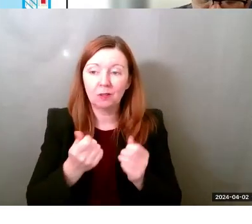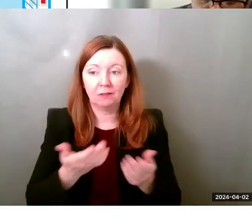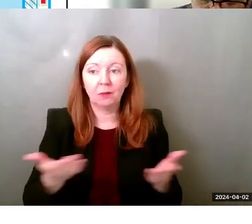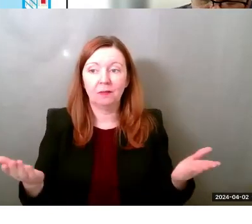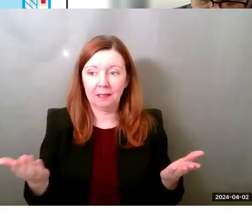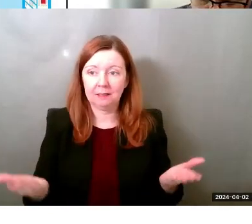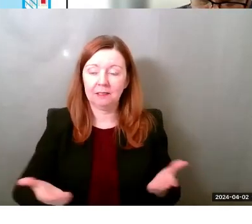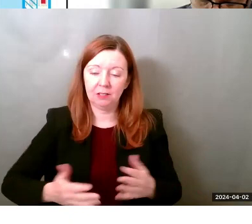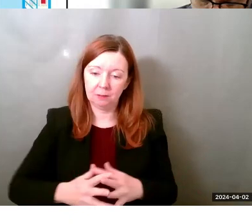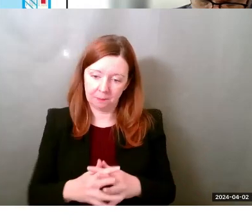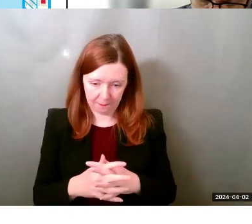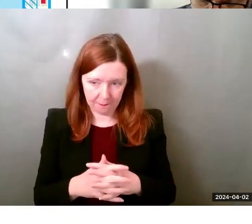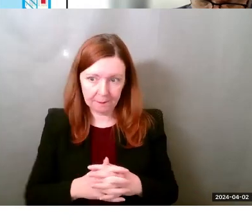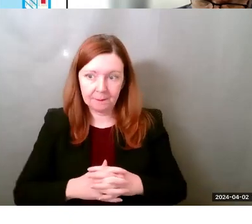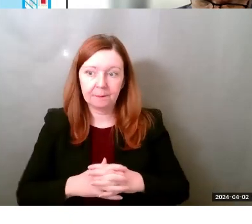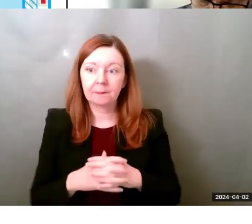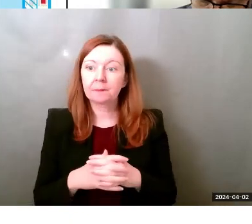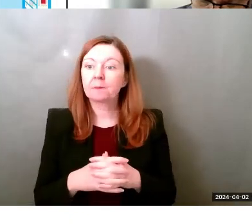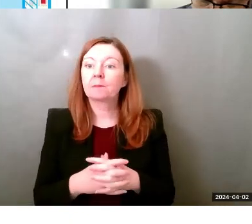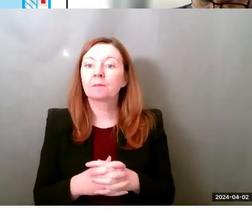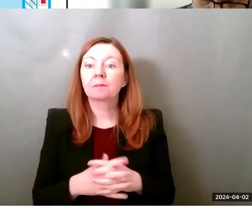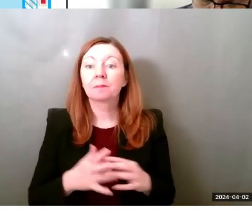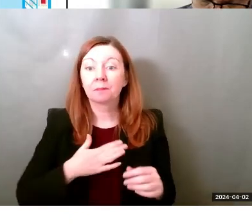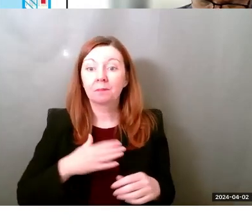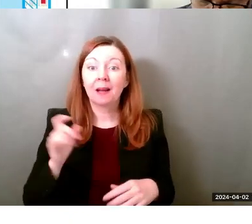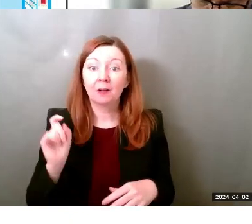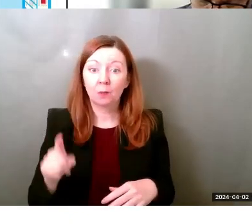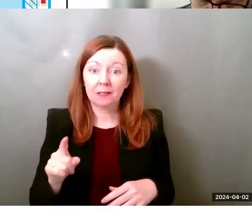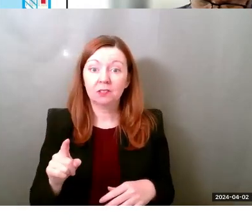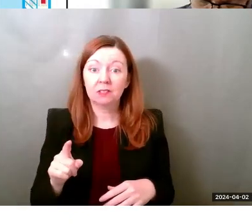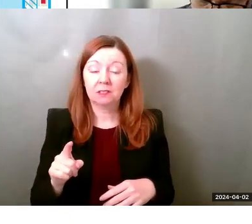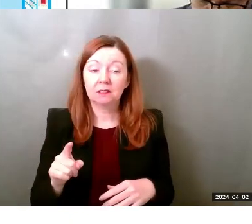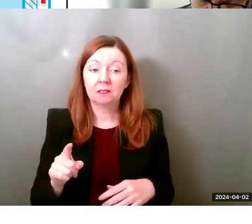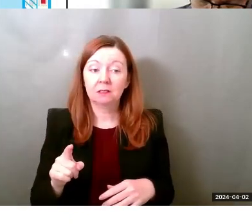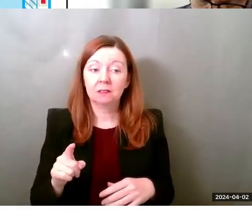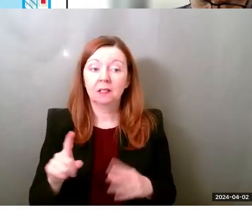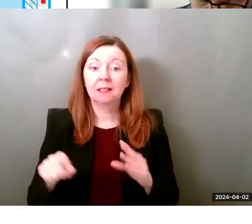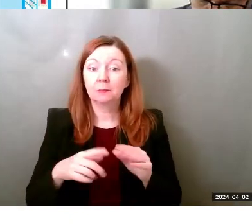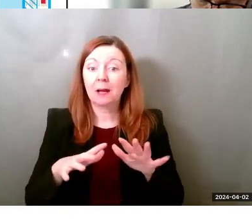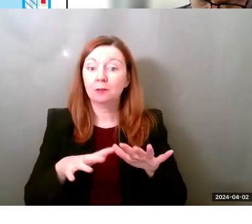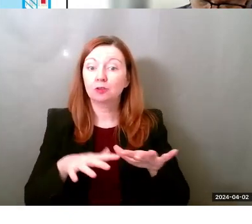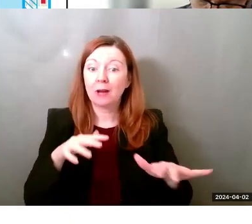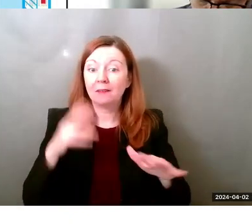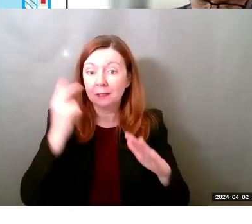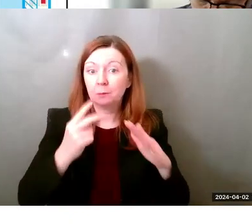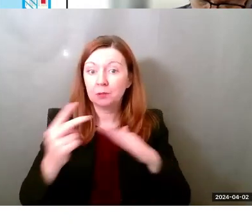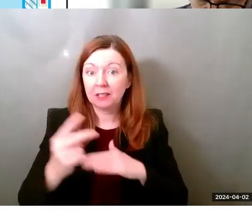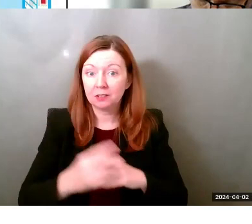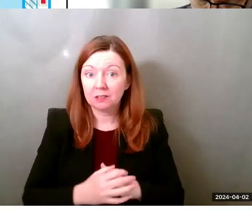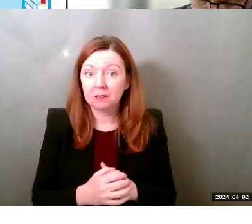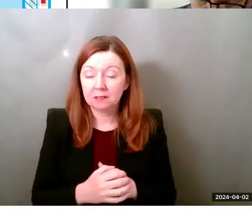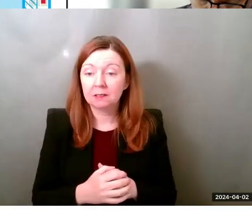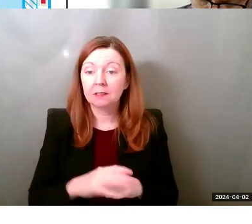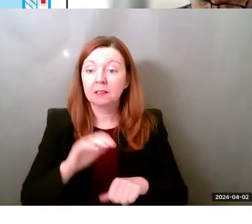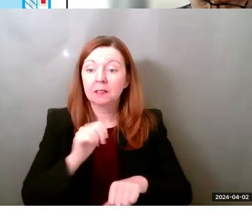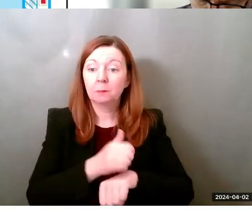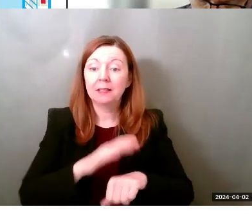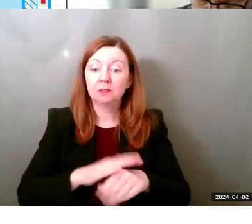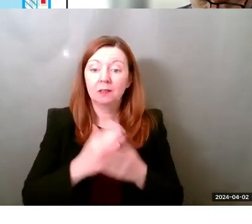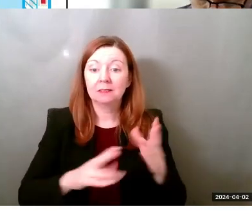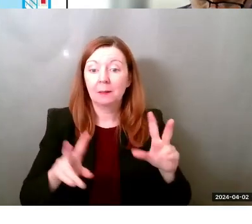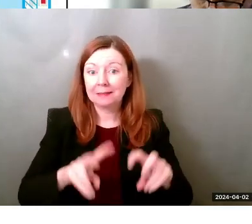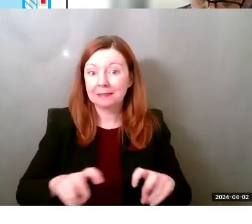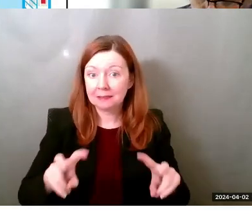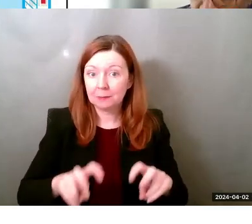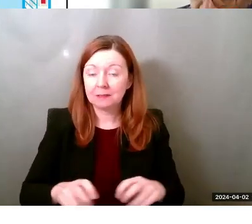things here. So my question is really traffic projections based on some